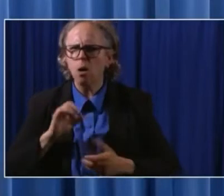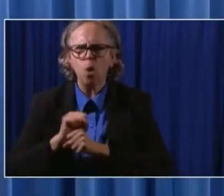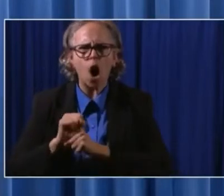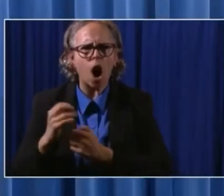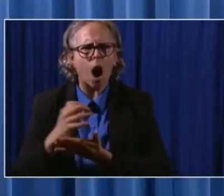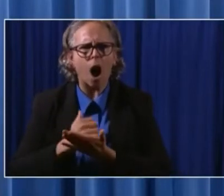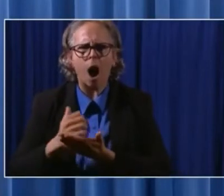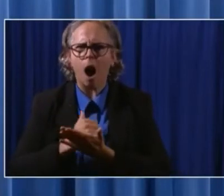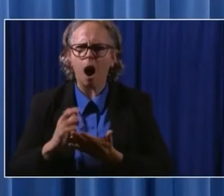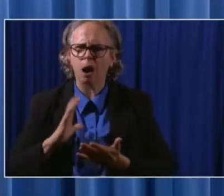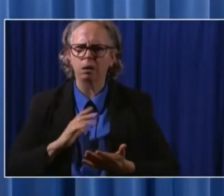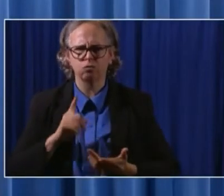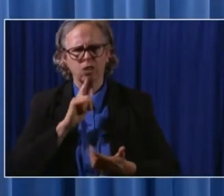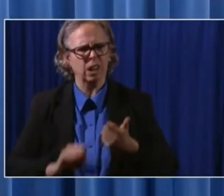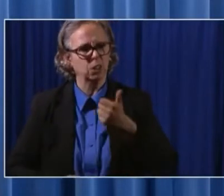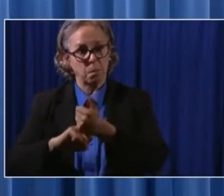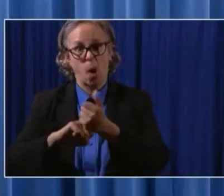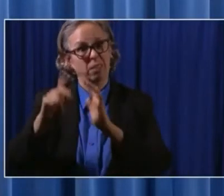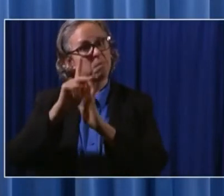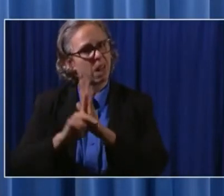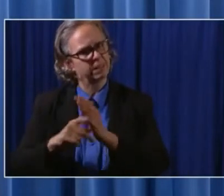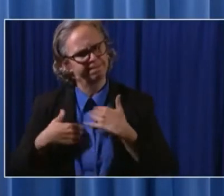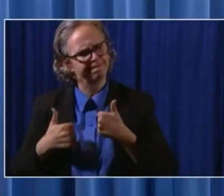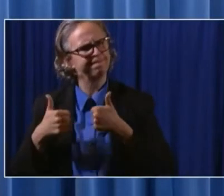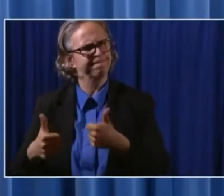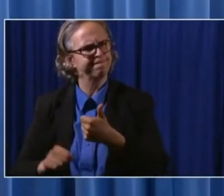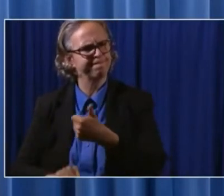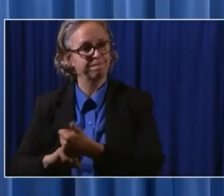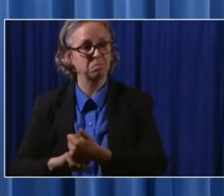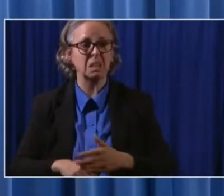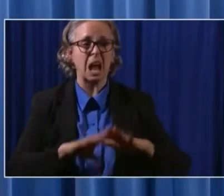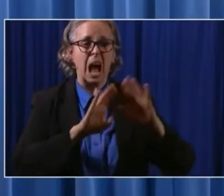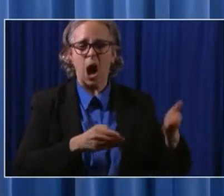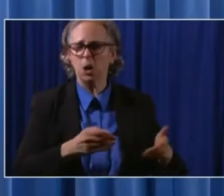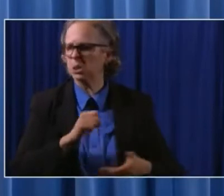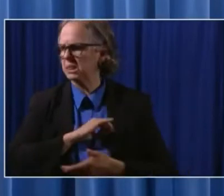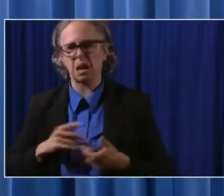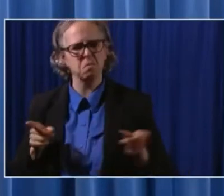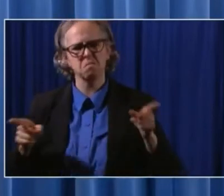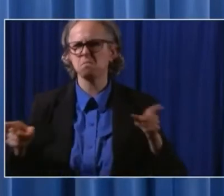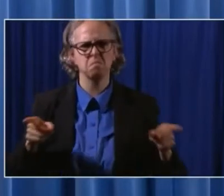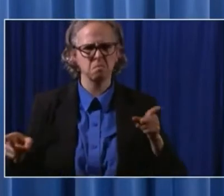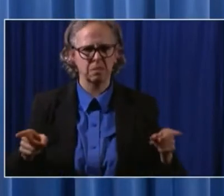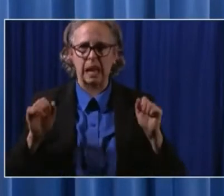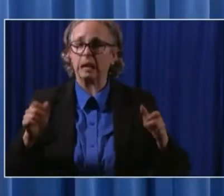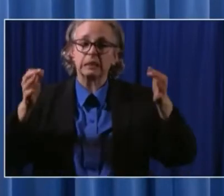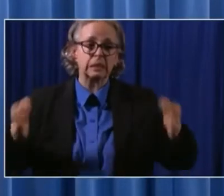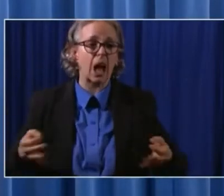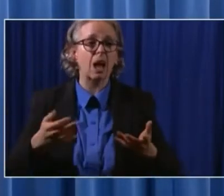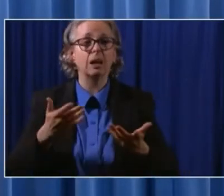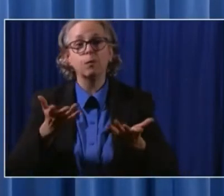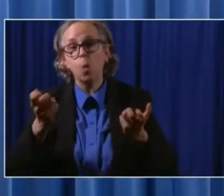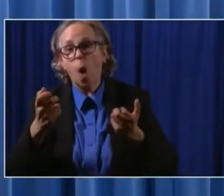matter can be brought back up by the House, certainly can be brought back by the Senate. They can revote it if they want to revote it. Thank you.